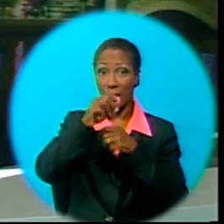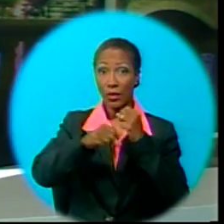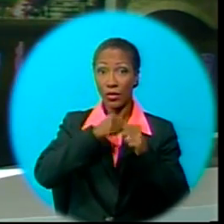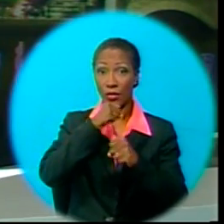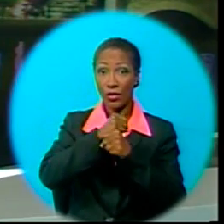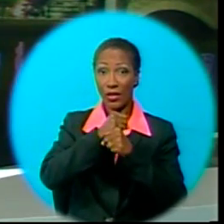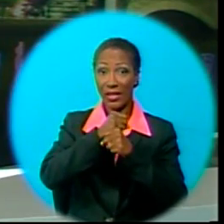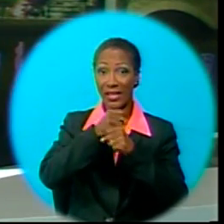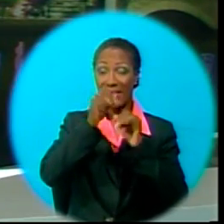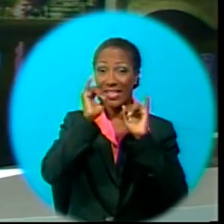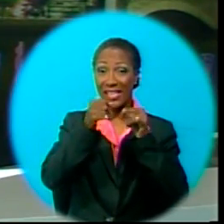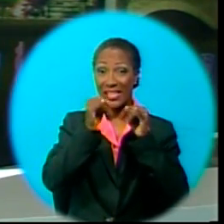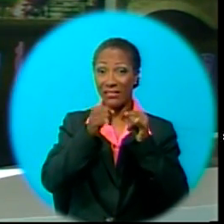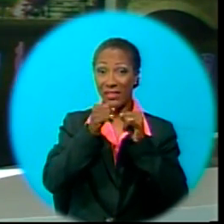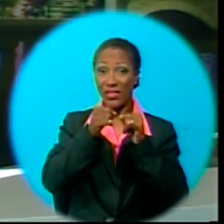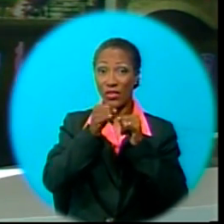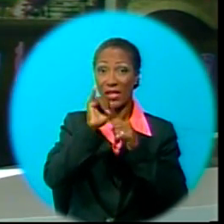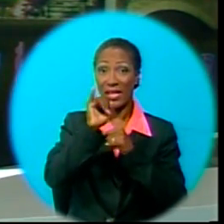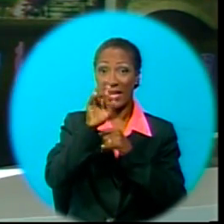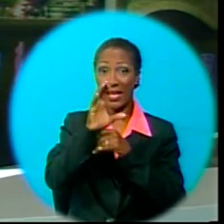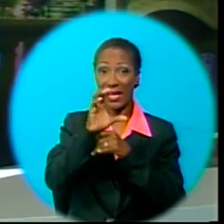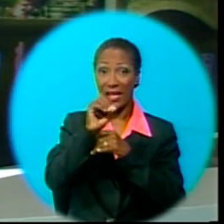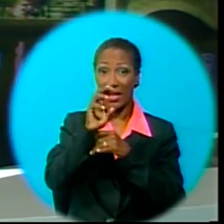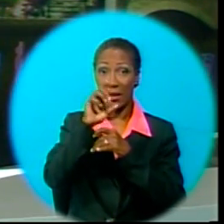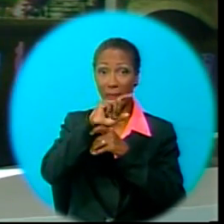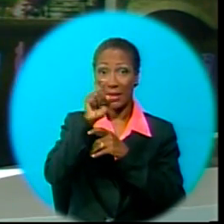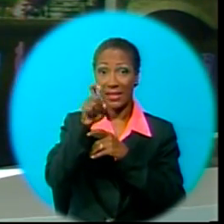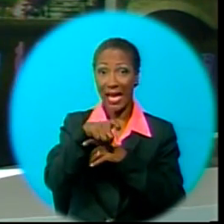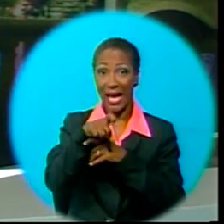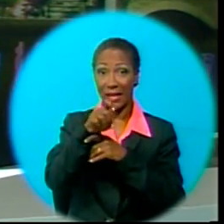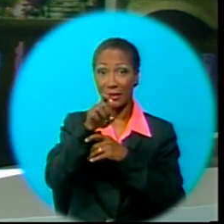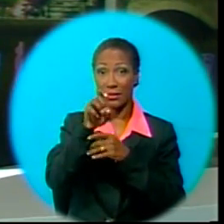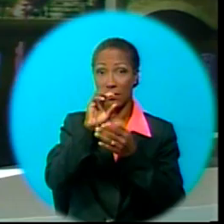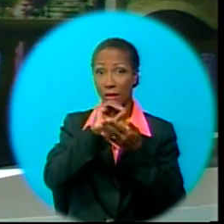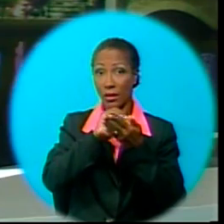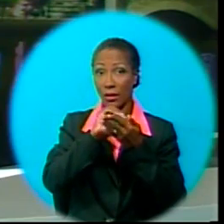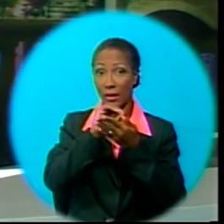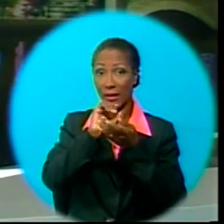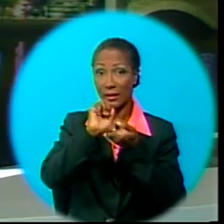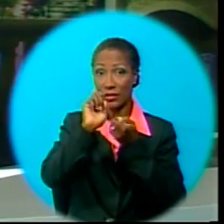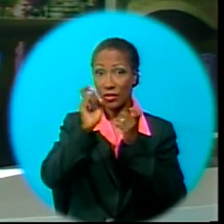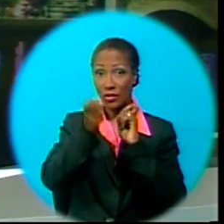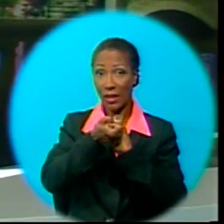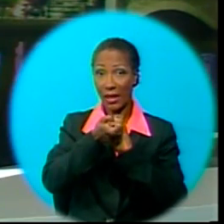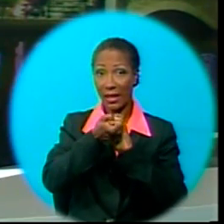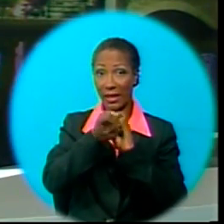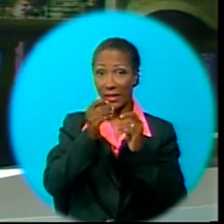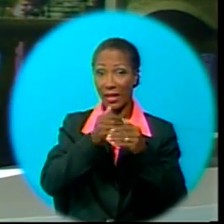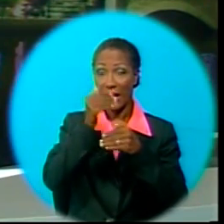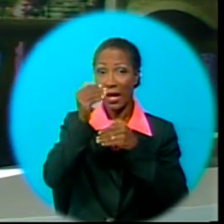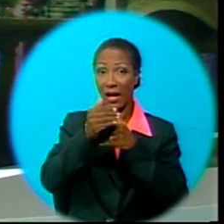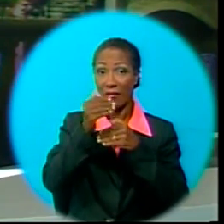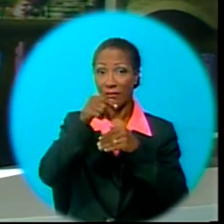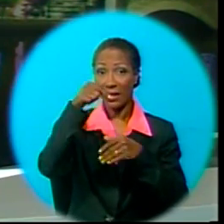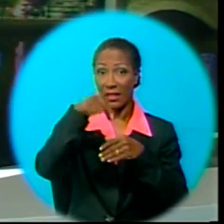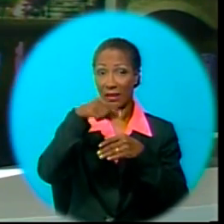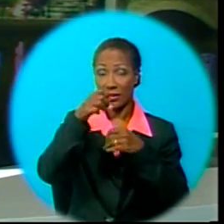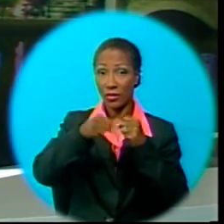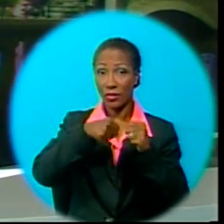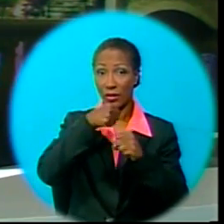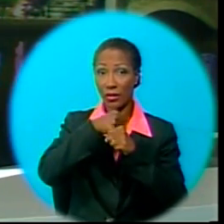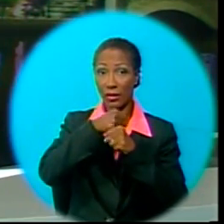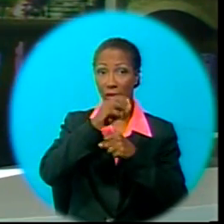the individual income tax rates have changed. These changes follow this year's budget in June. The two